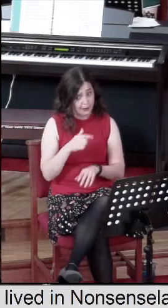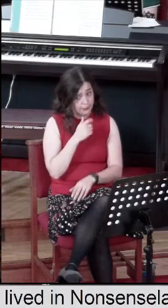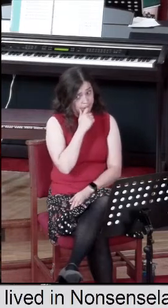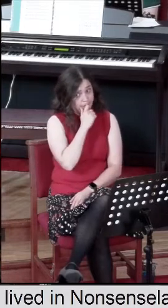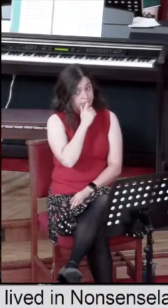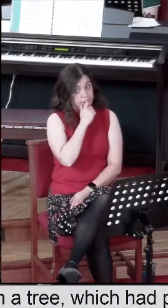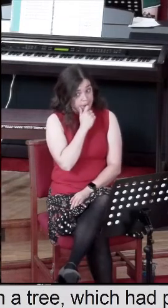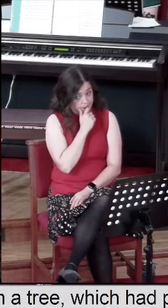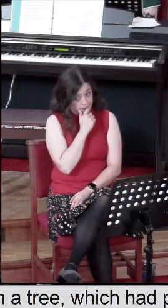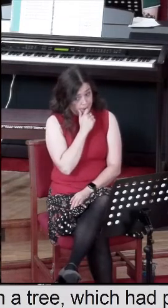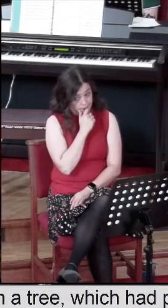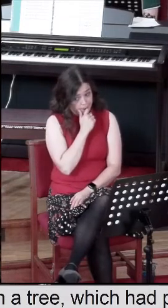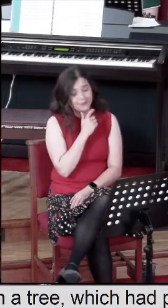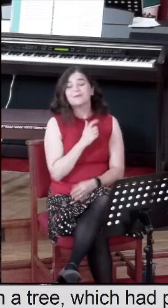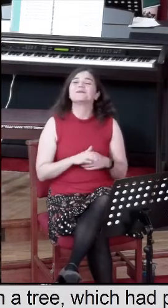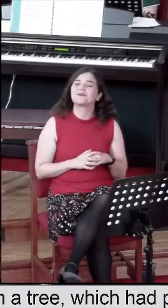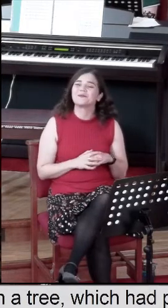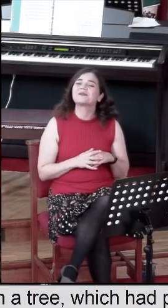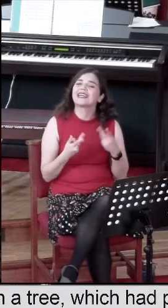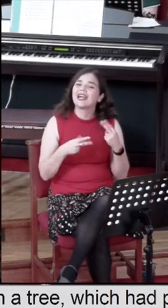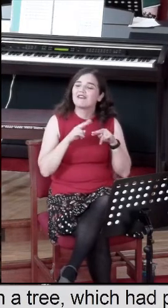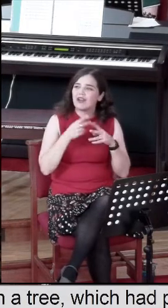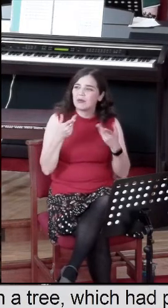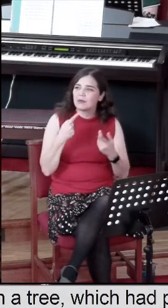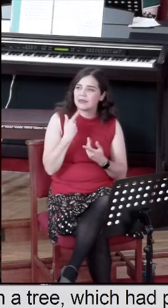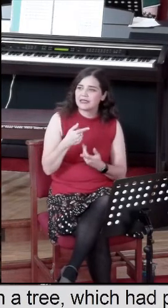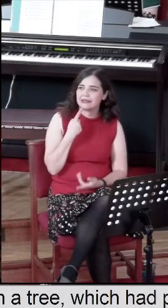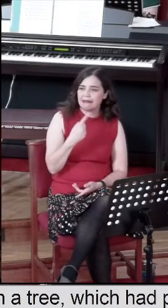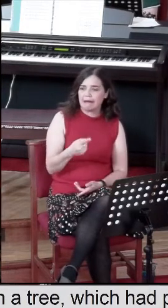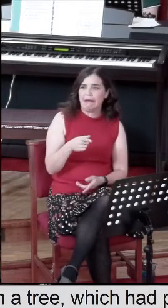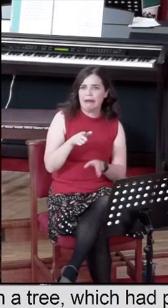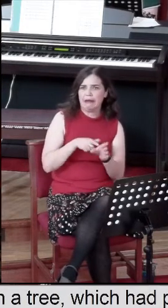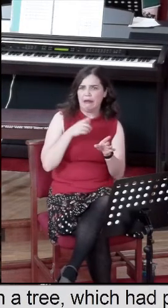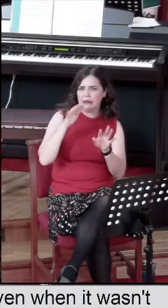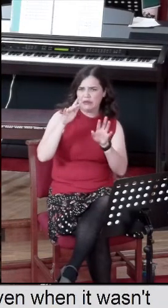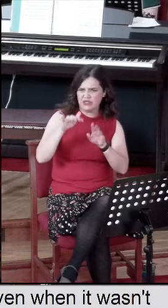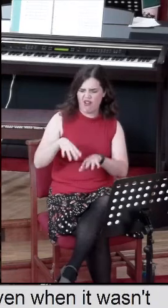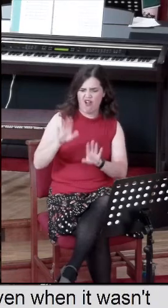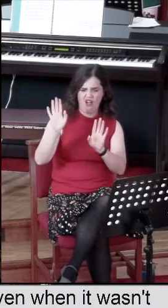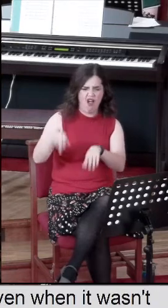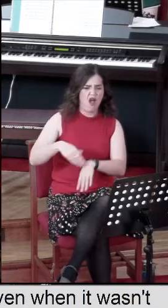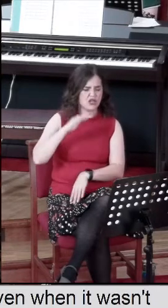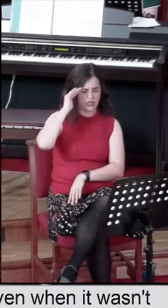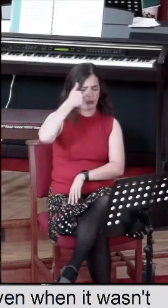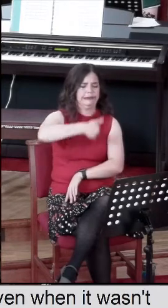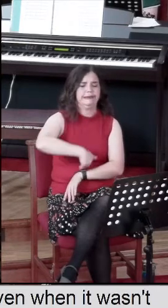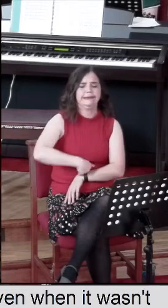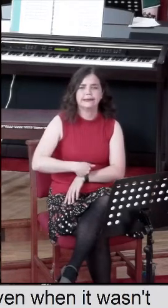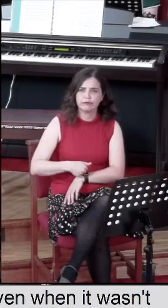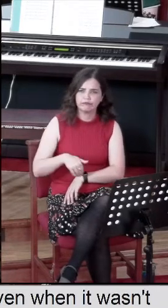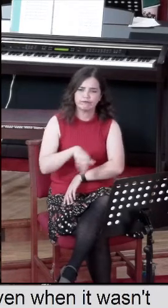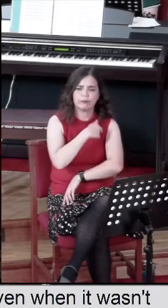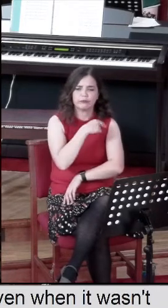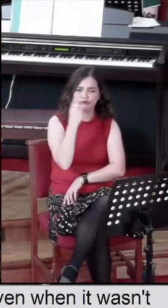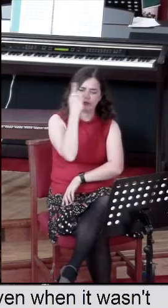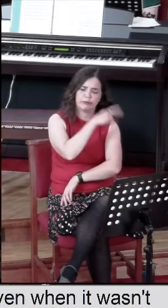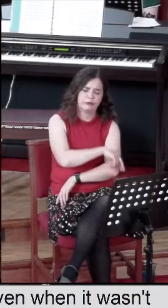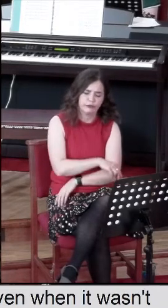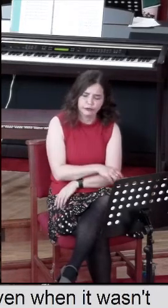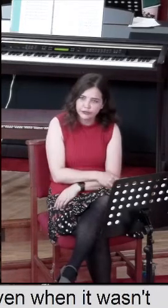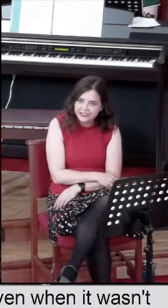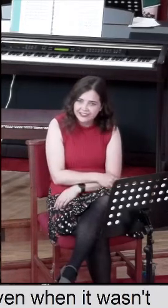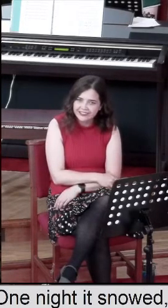to you, yeah, if somebody said there'd been yellow snow, you'd say, what a piece of nonsense. Yellow snow, never heard of yellow